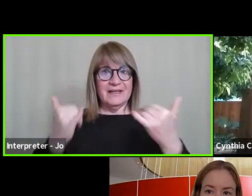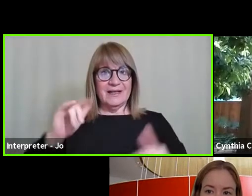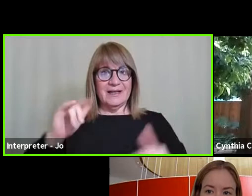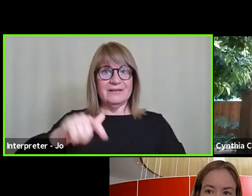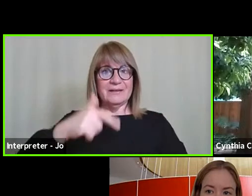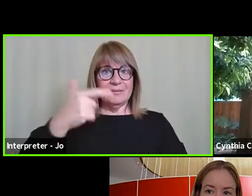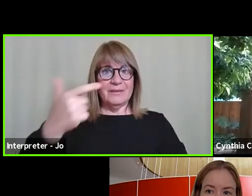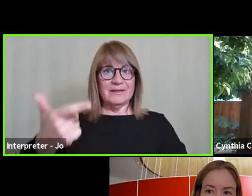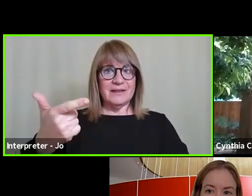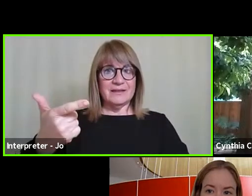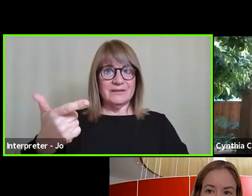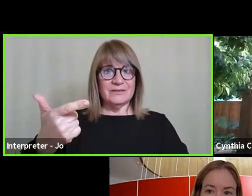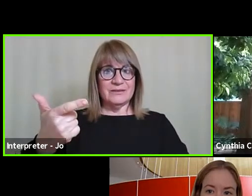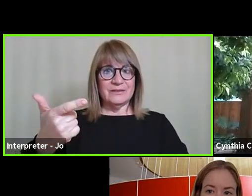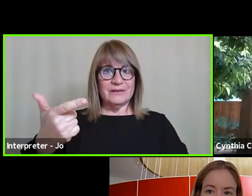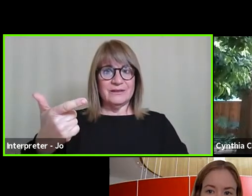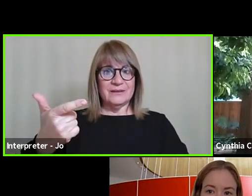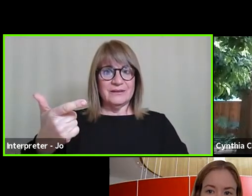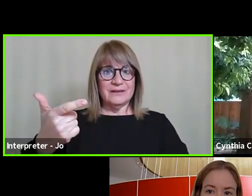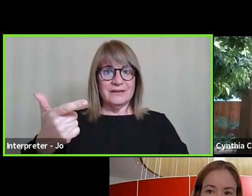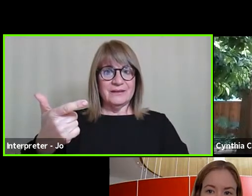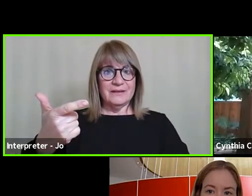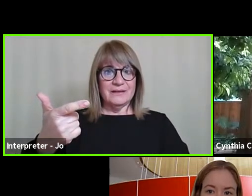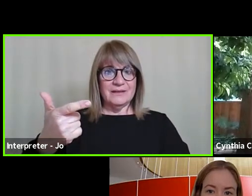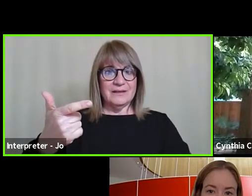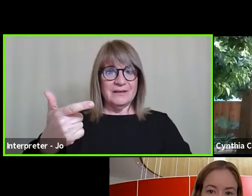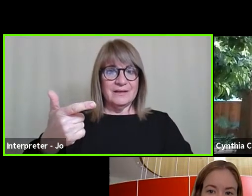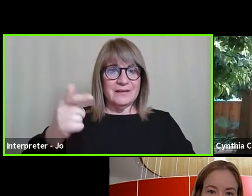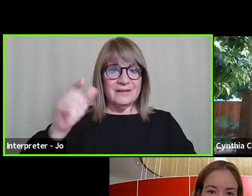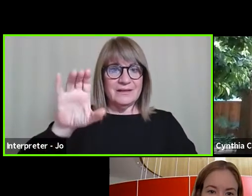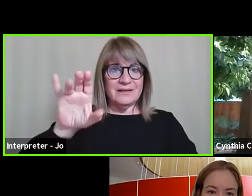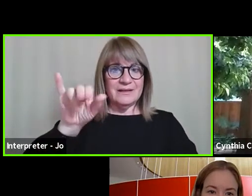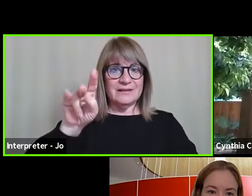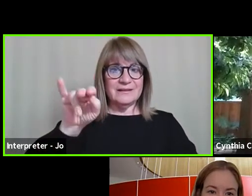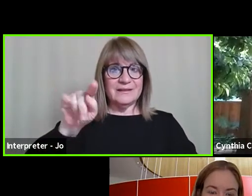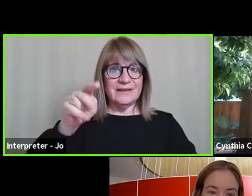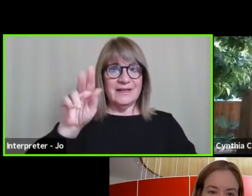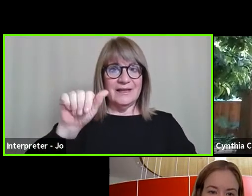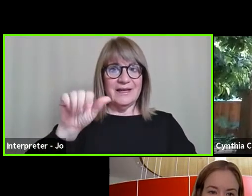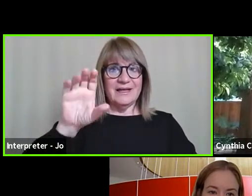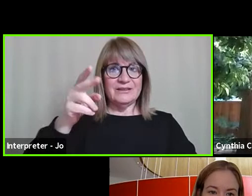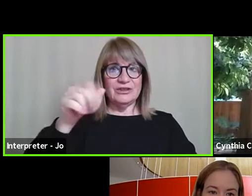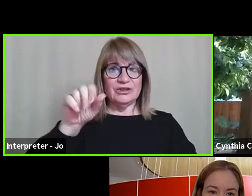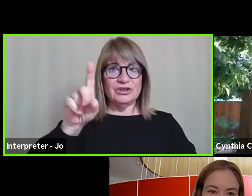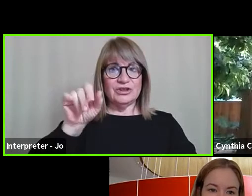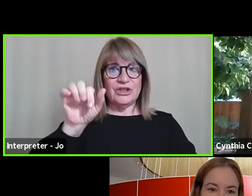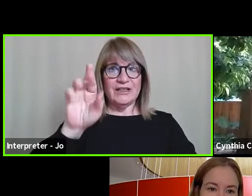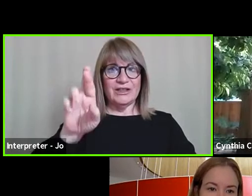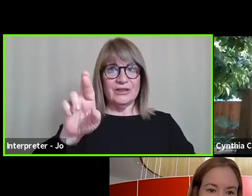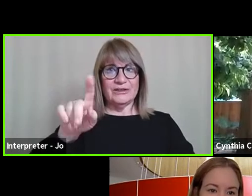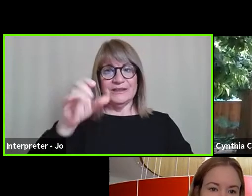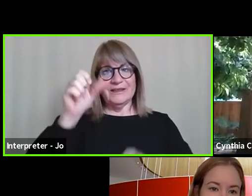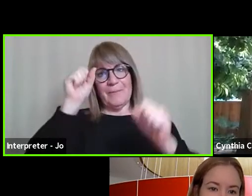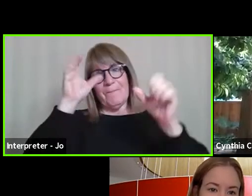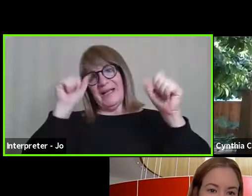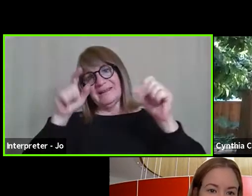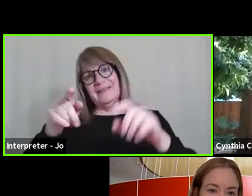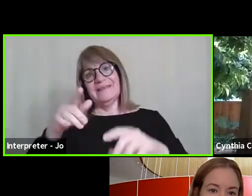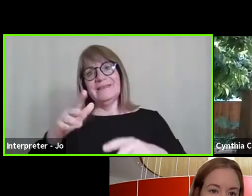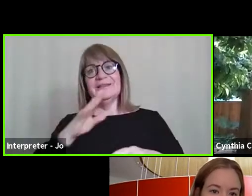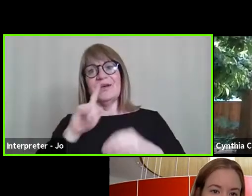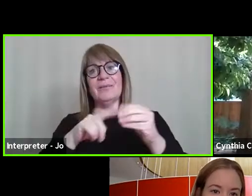pass it on to the amazing cynthia chandler it's on the panel to discuss a little bit more about the contemporary